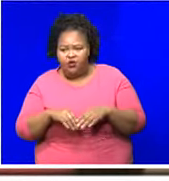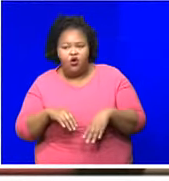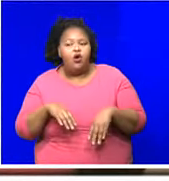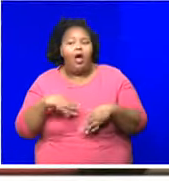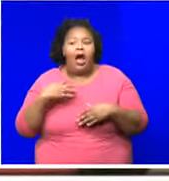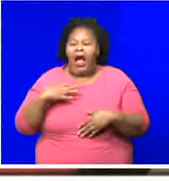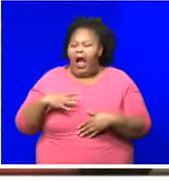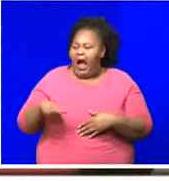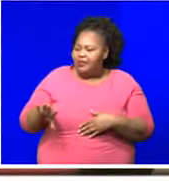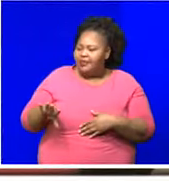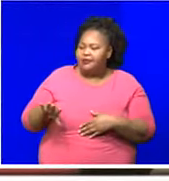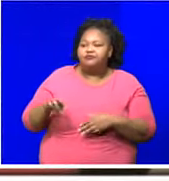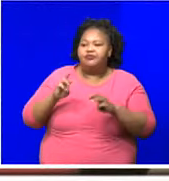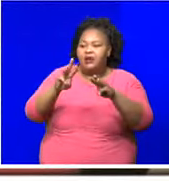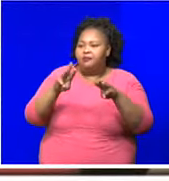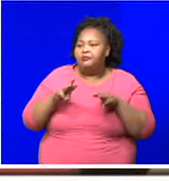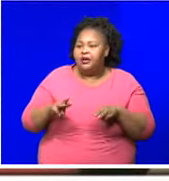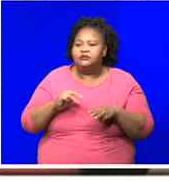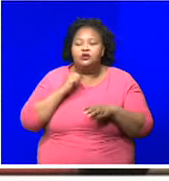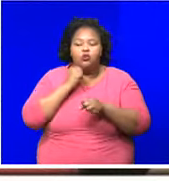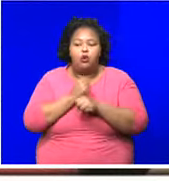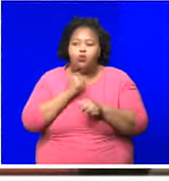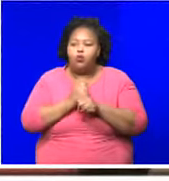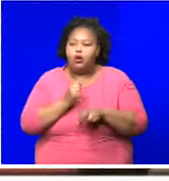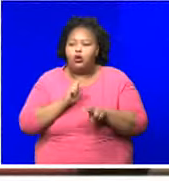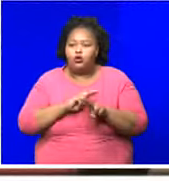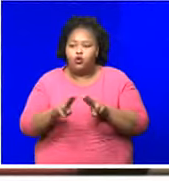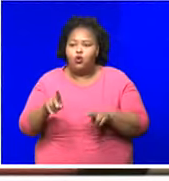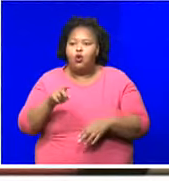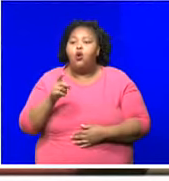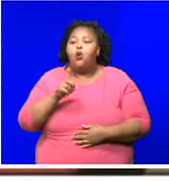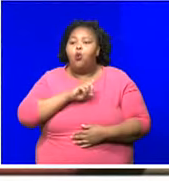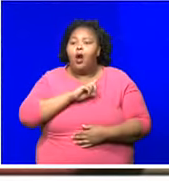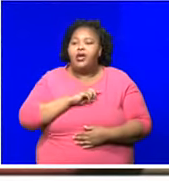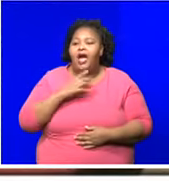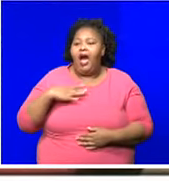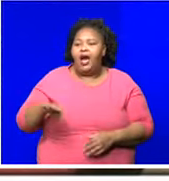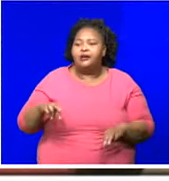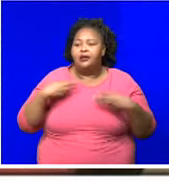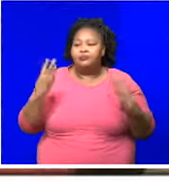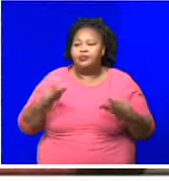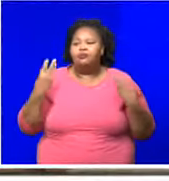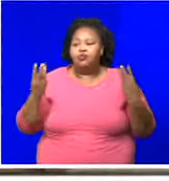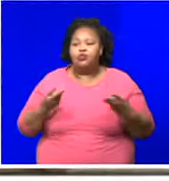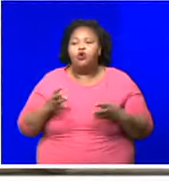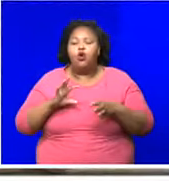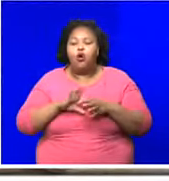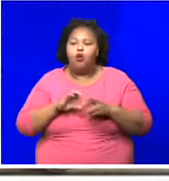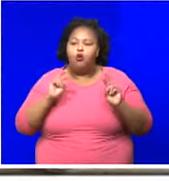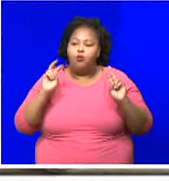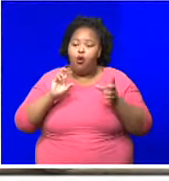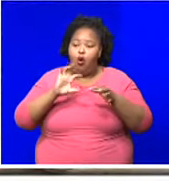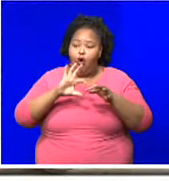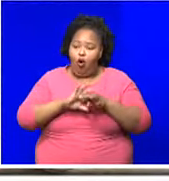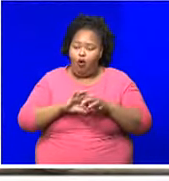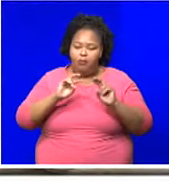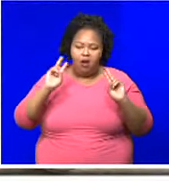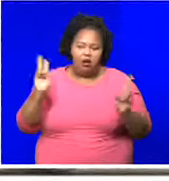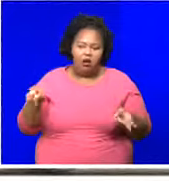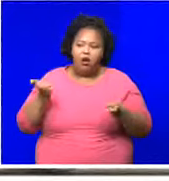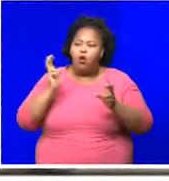are employed elsewhere. Yet there is the high number of unemployment in the country. Mbuza nje wokuqala